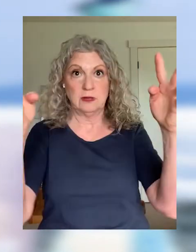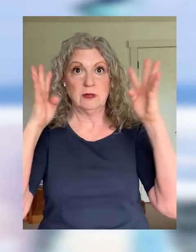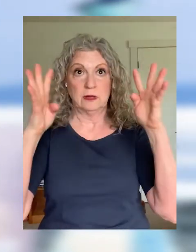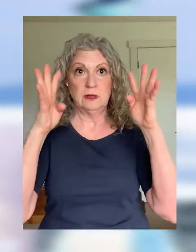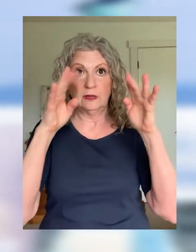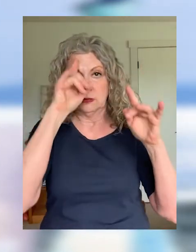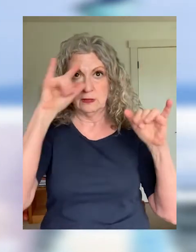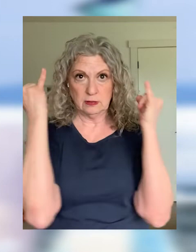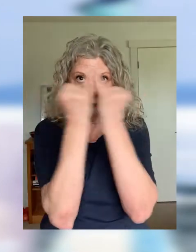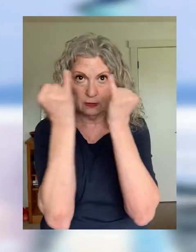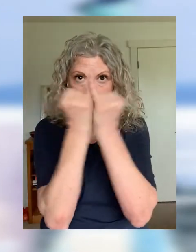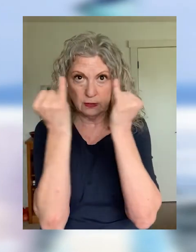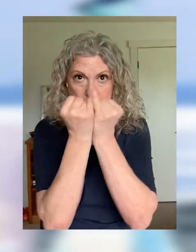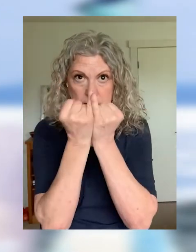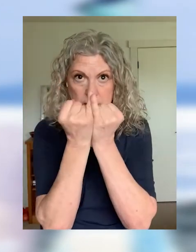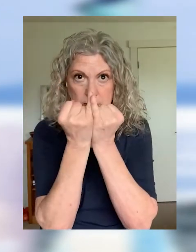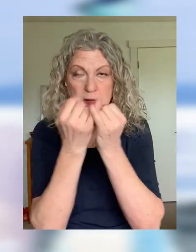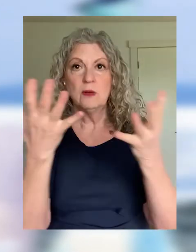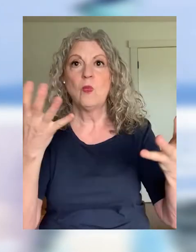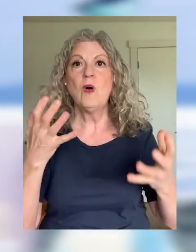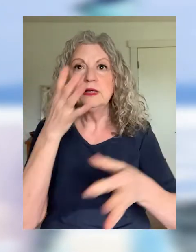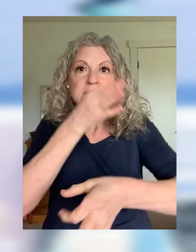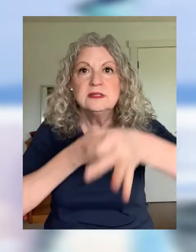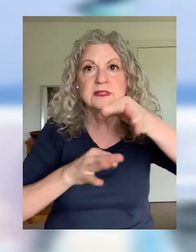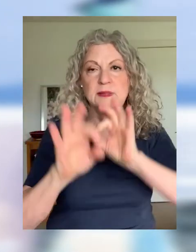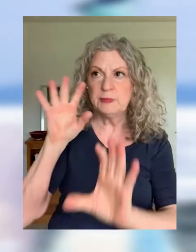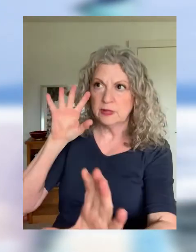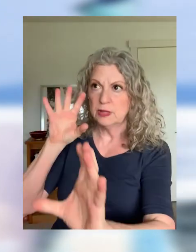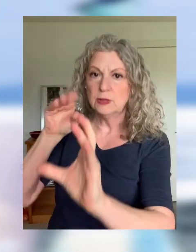separation in order to just be part of the world again.